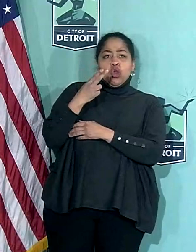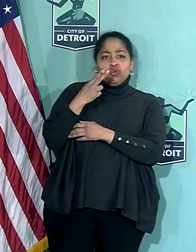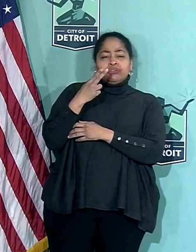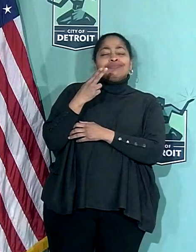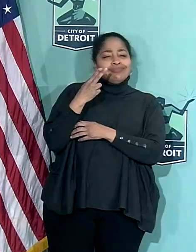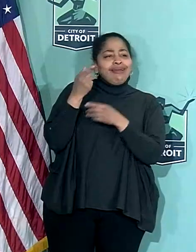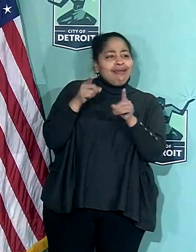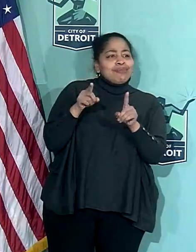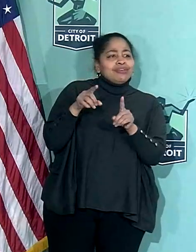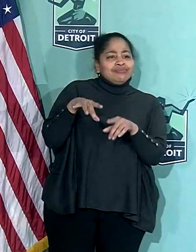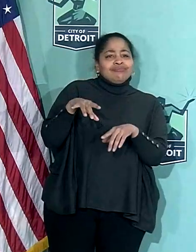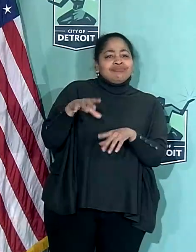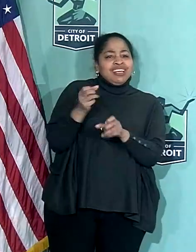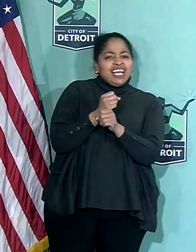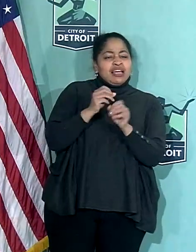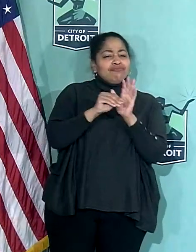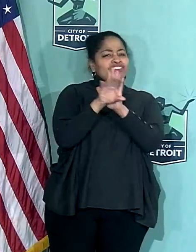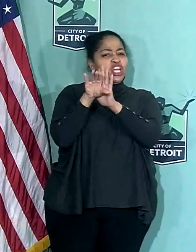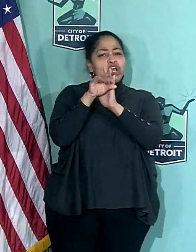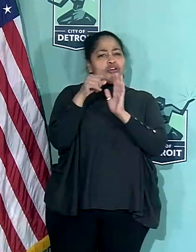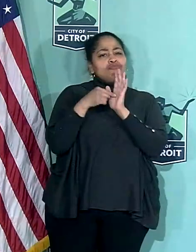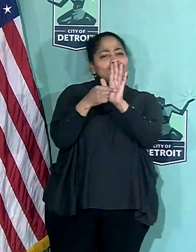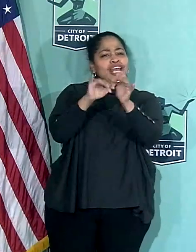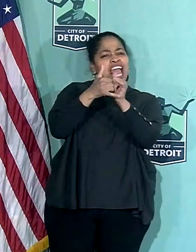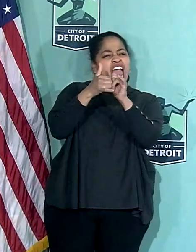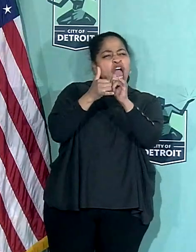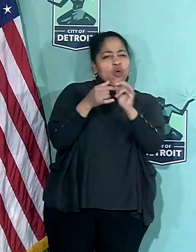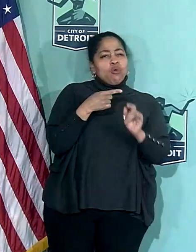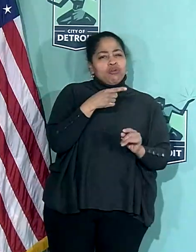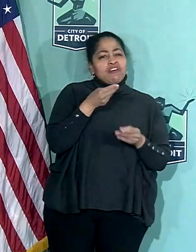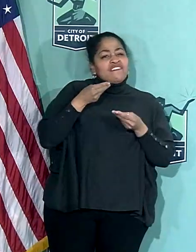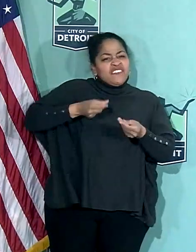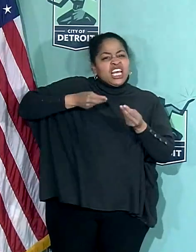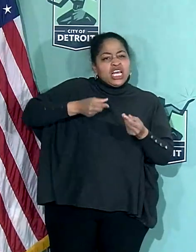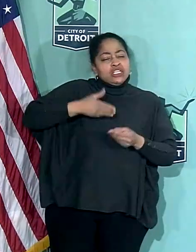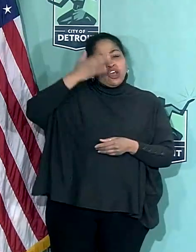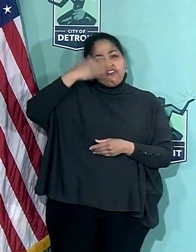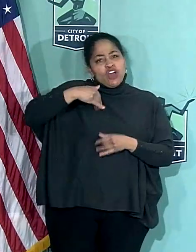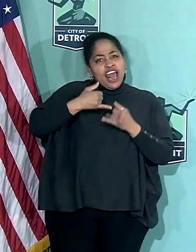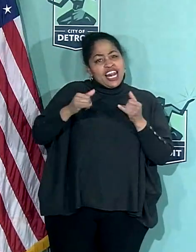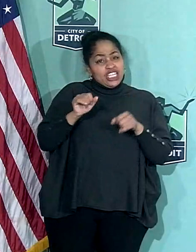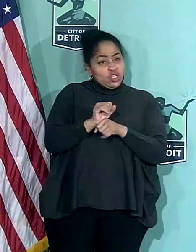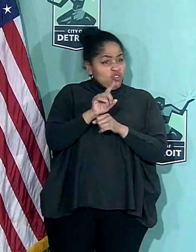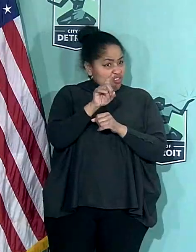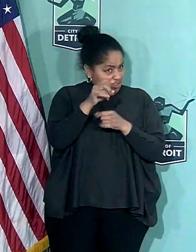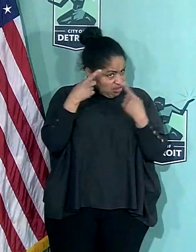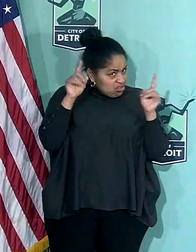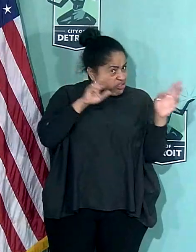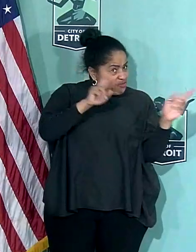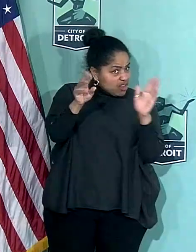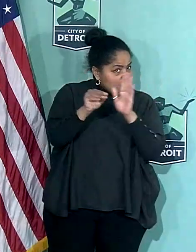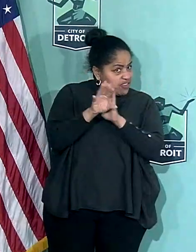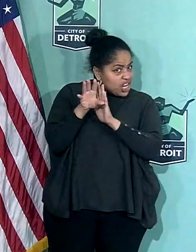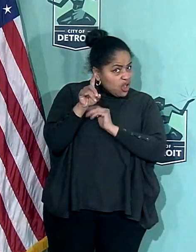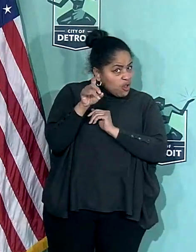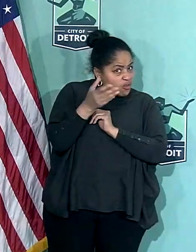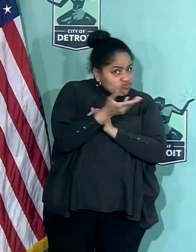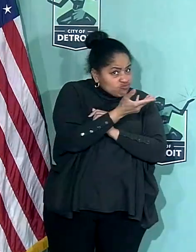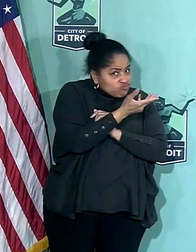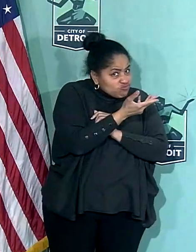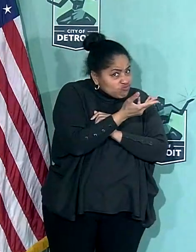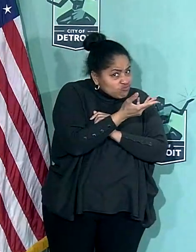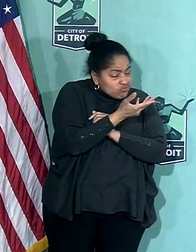video that we're going to show how Feed the Front Lines has worked. John, is that going to work?